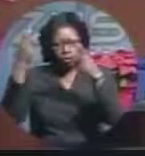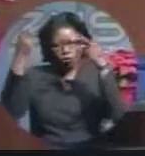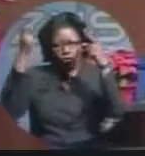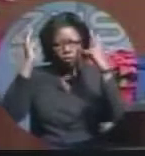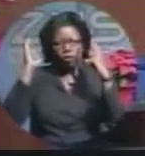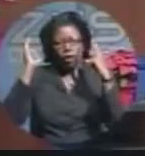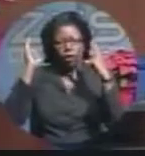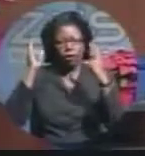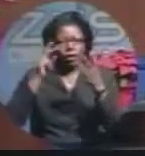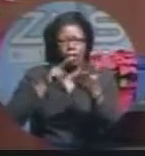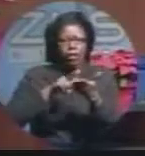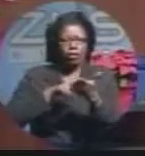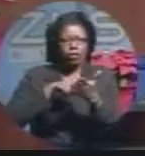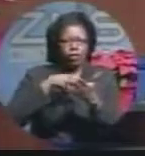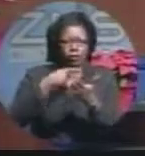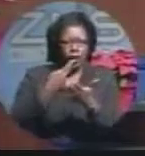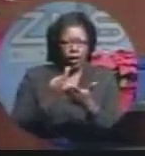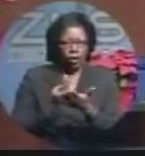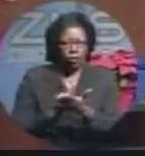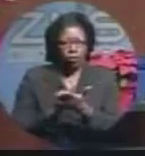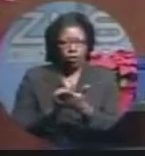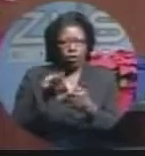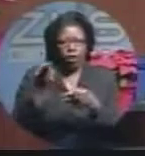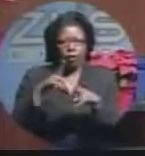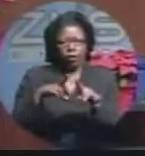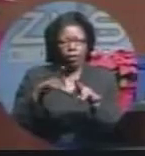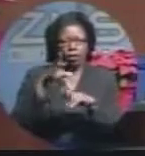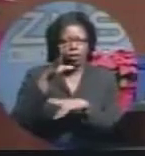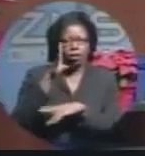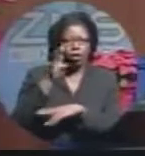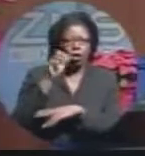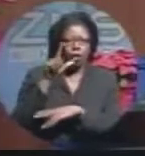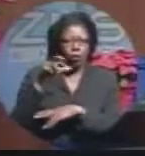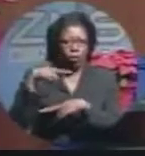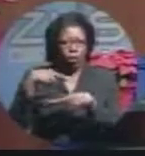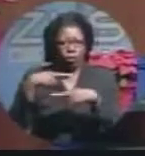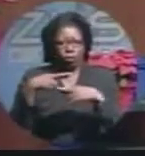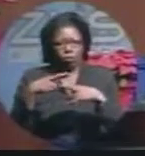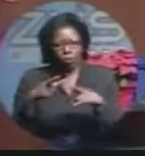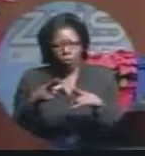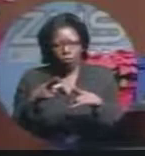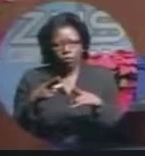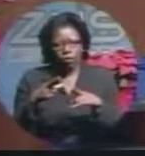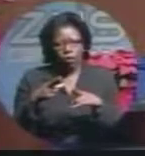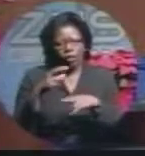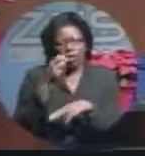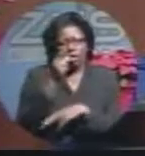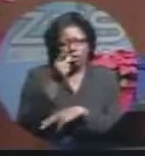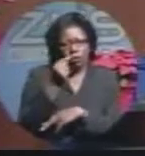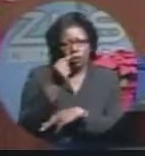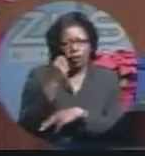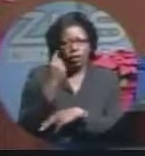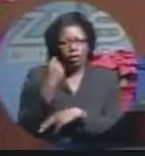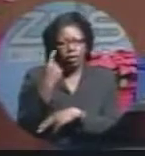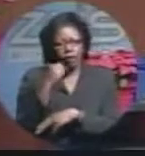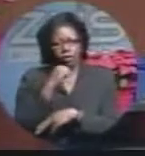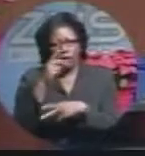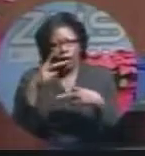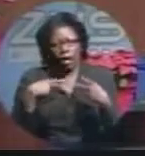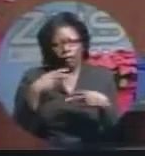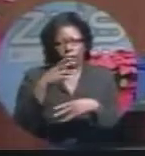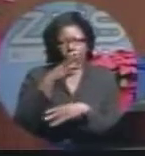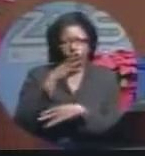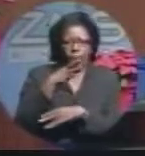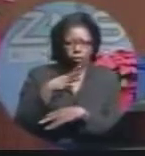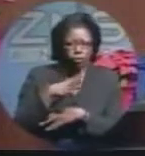Invitational taking place at the Imperial Ballroom over the weekend. Unlike in 2011, this year's event did not feature any male gymnasts. Kevin Dean of